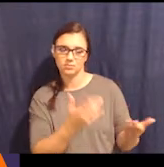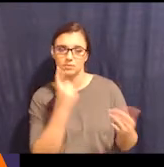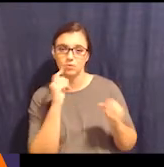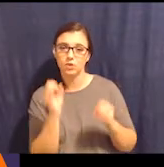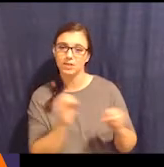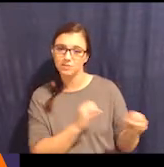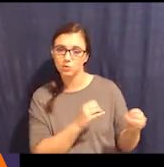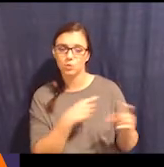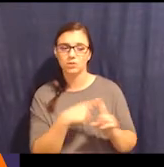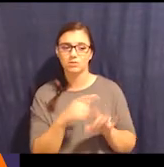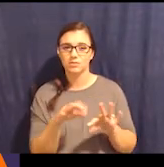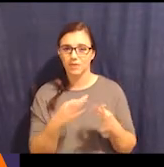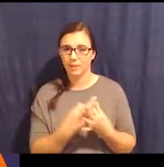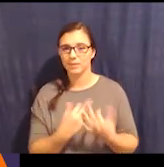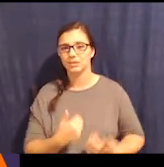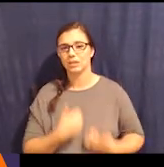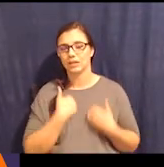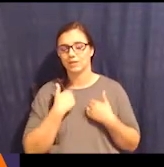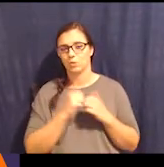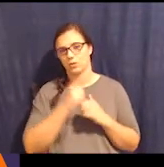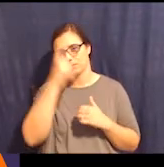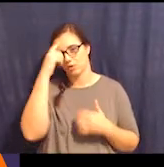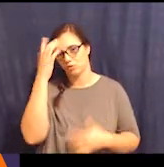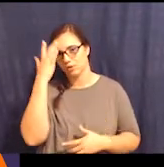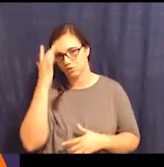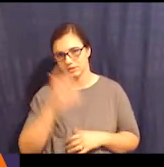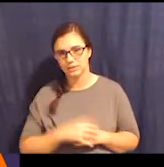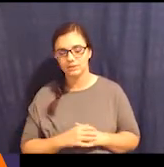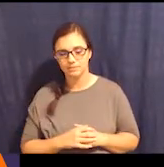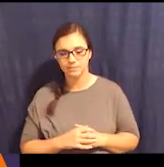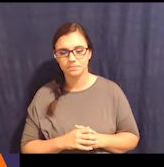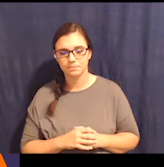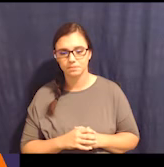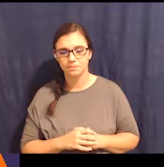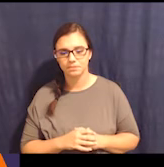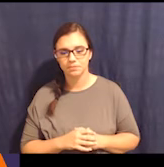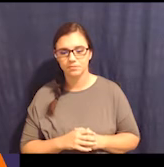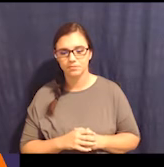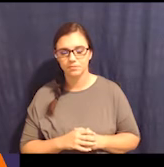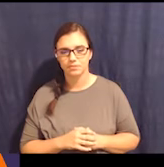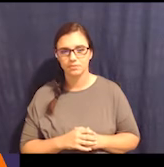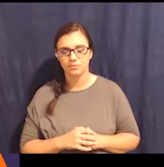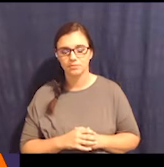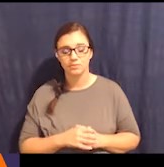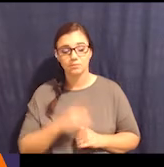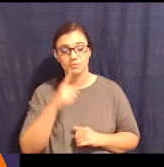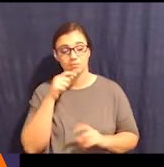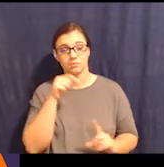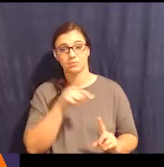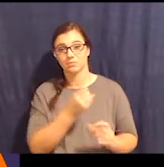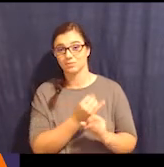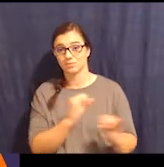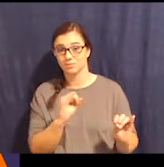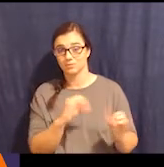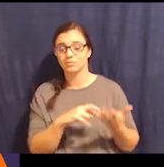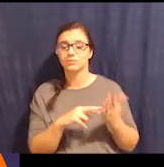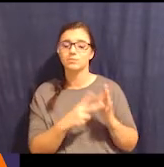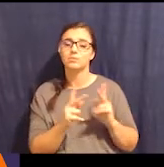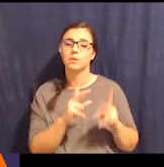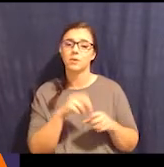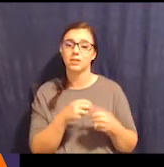illness. Since it's independent, this means that people in supportive housing live in their own individual